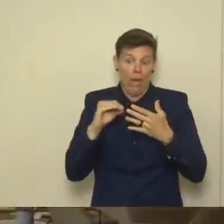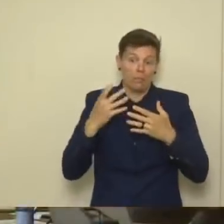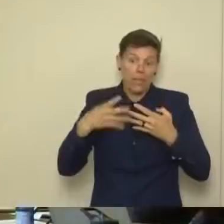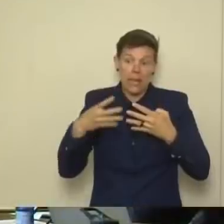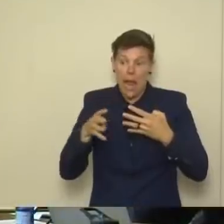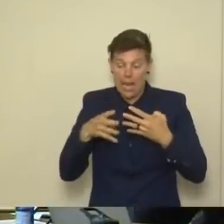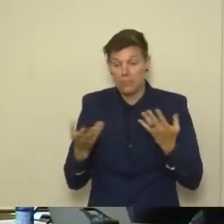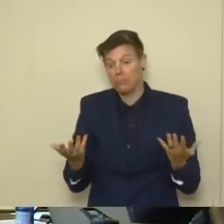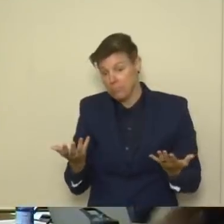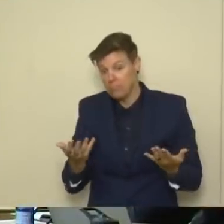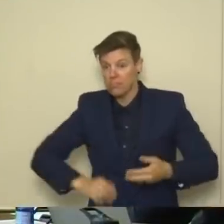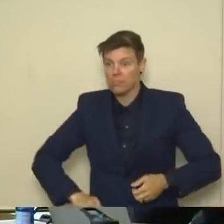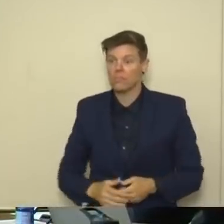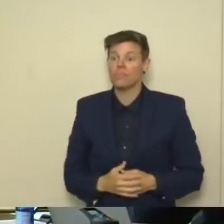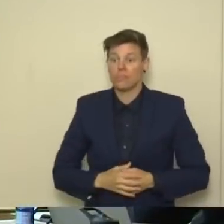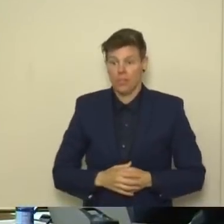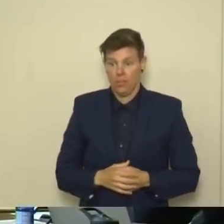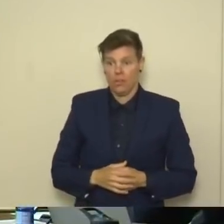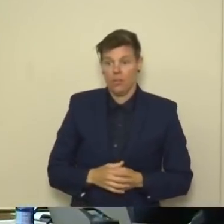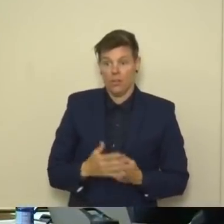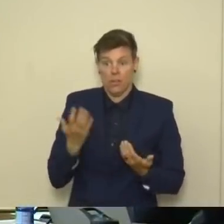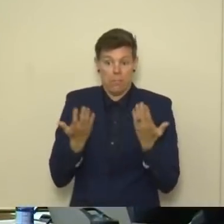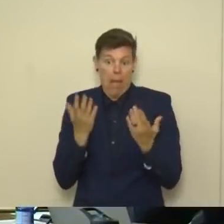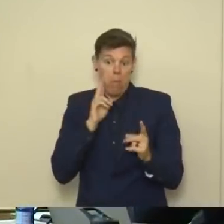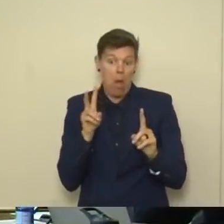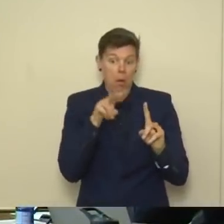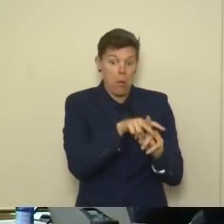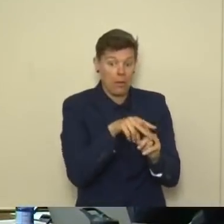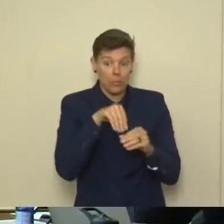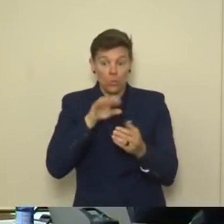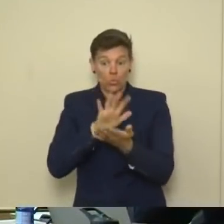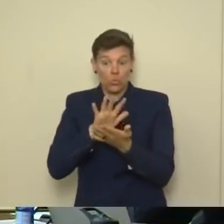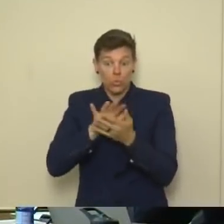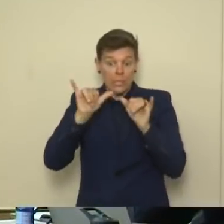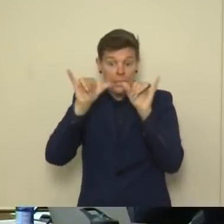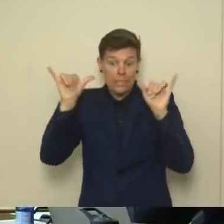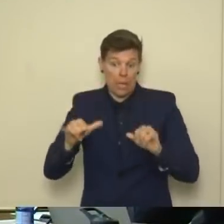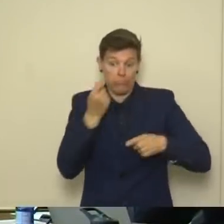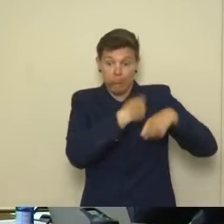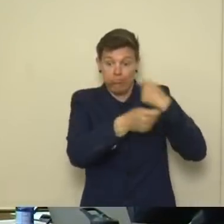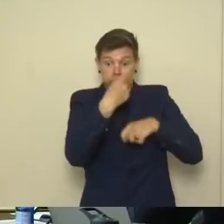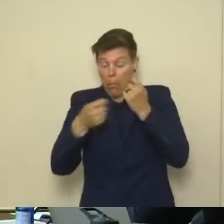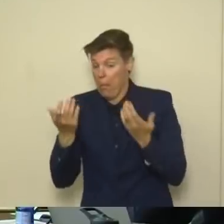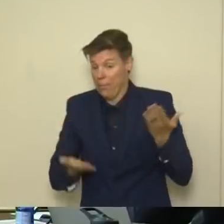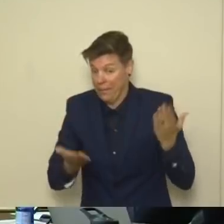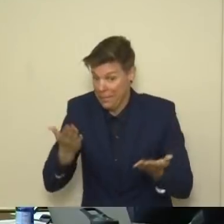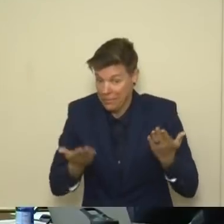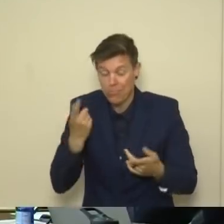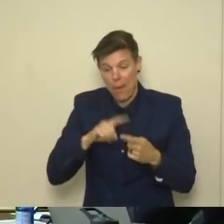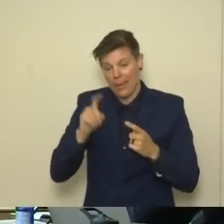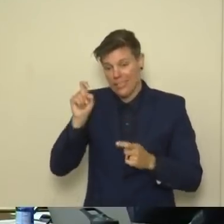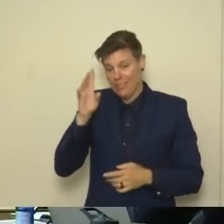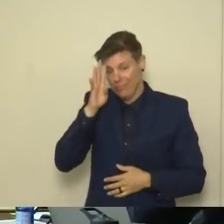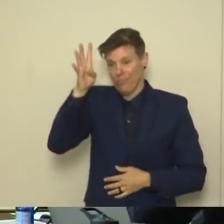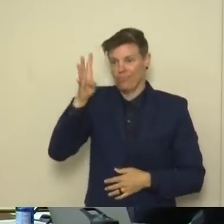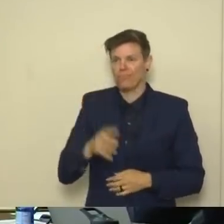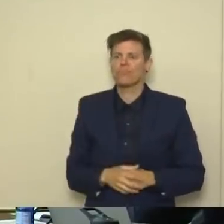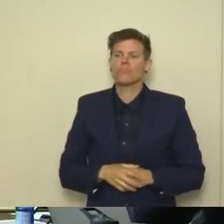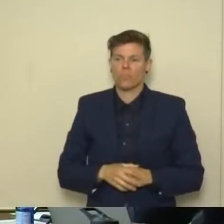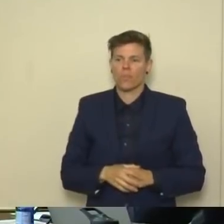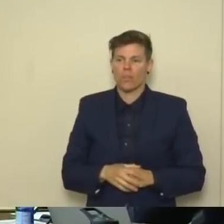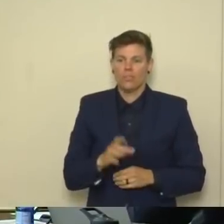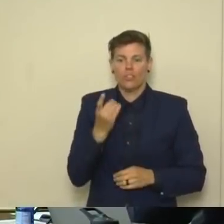Dr. Grace. Thank you, Governor. Just to mention really quickly that, at the time we went to phase 1B, we were running about